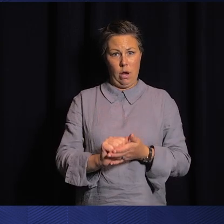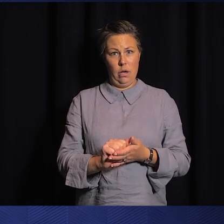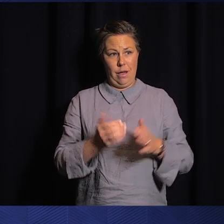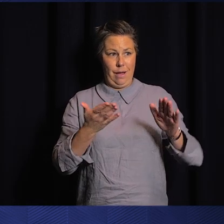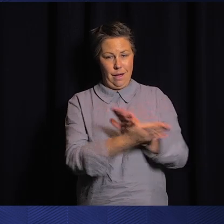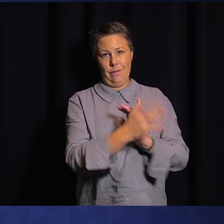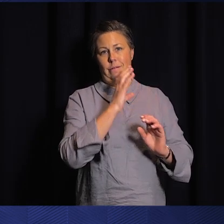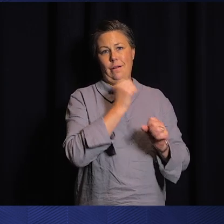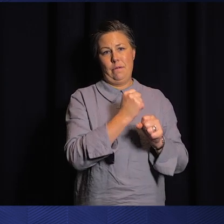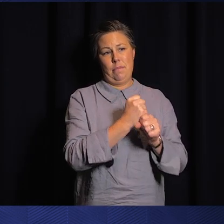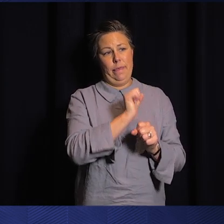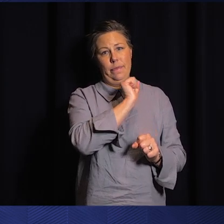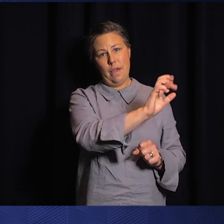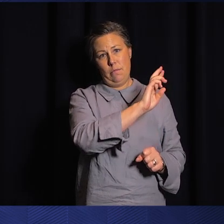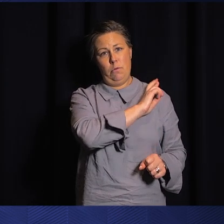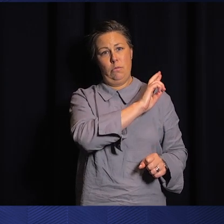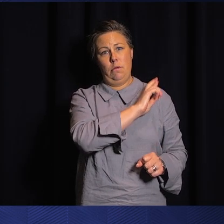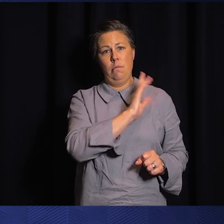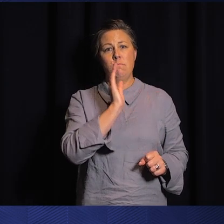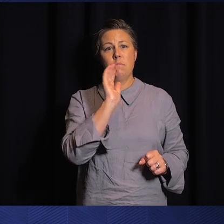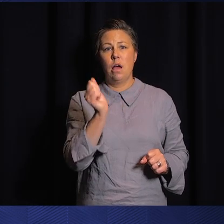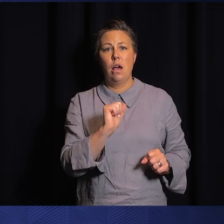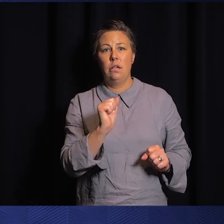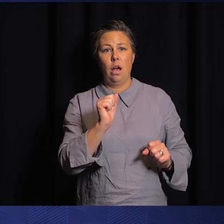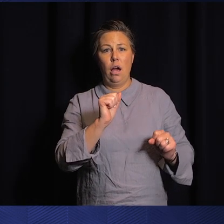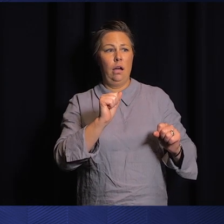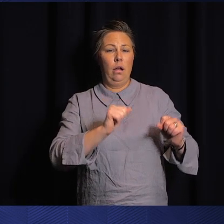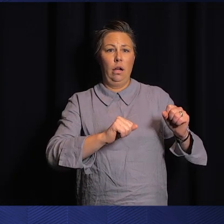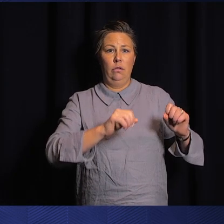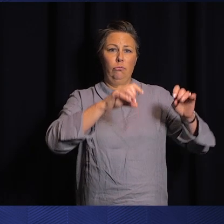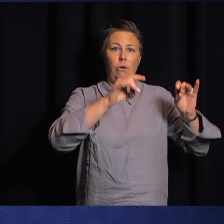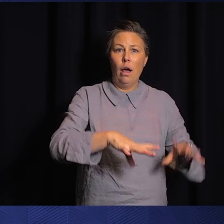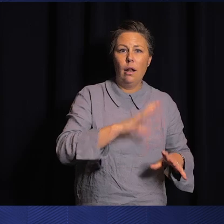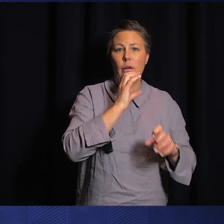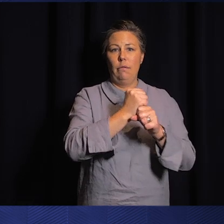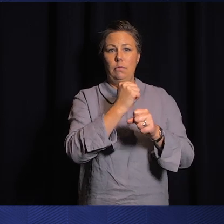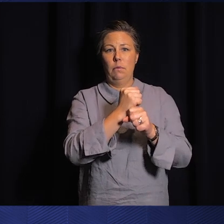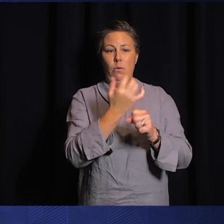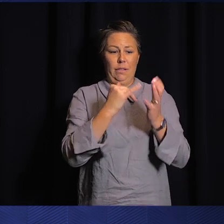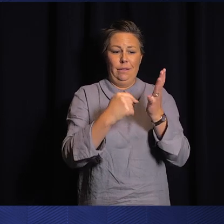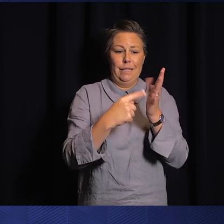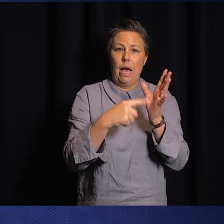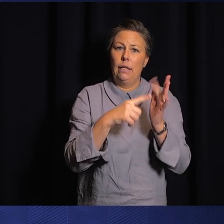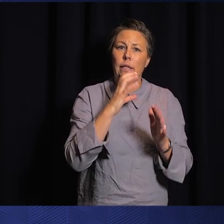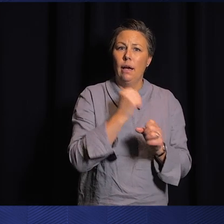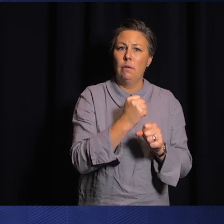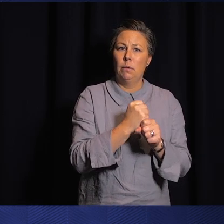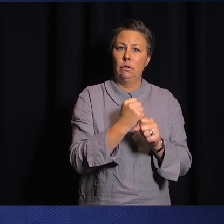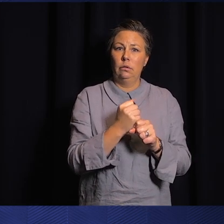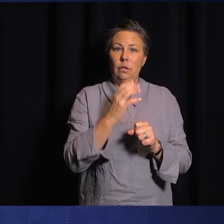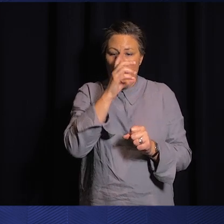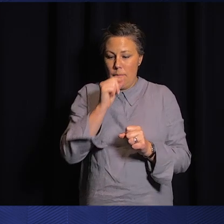the government in all its levels. It's not just the national or the federal levels, but particularly the